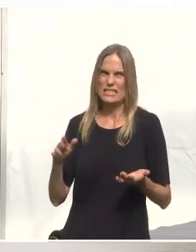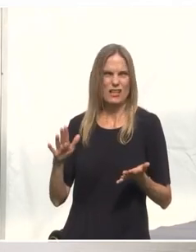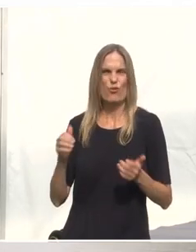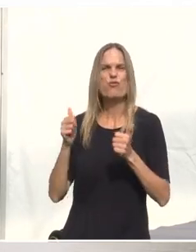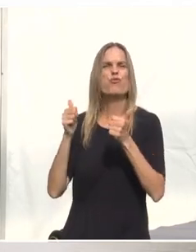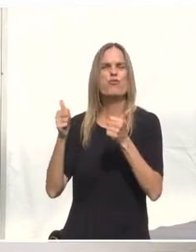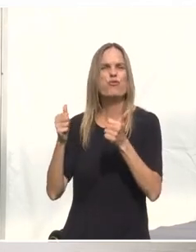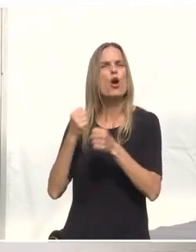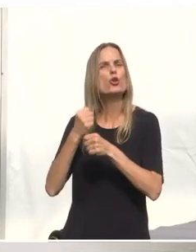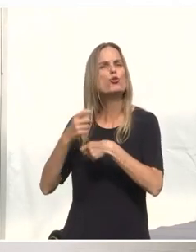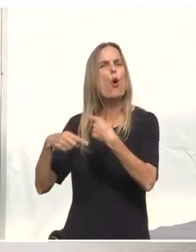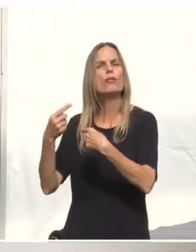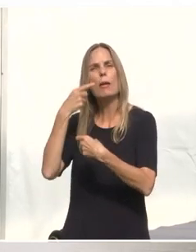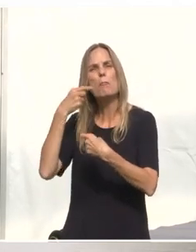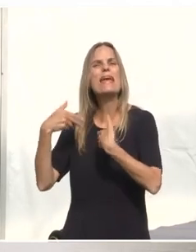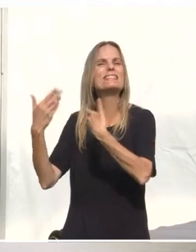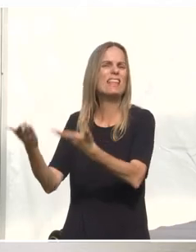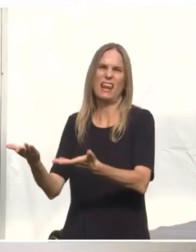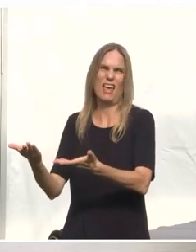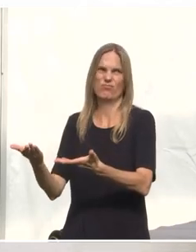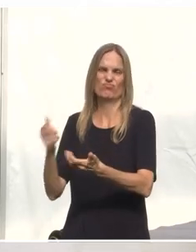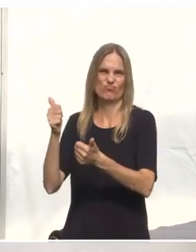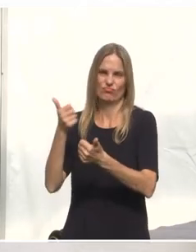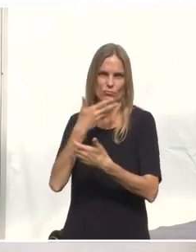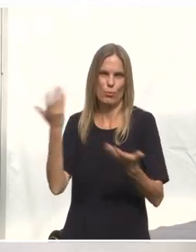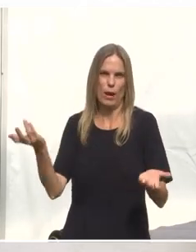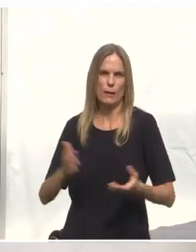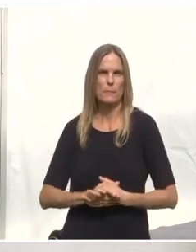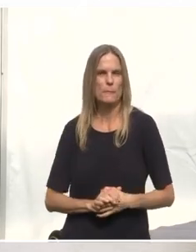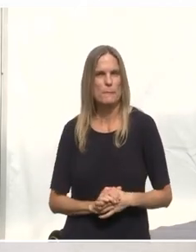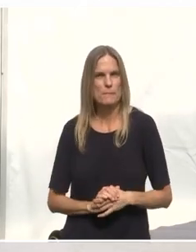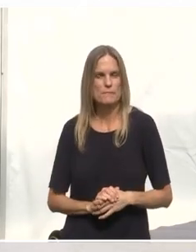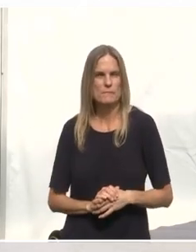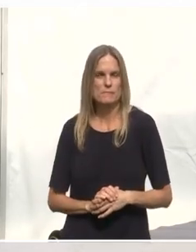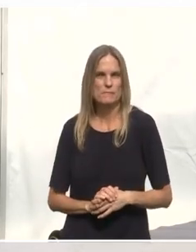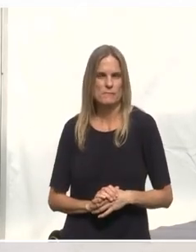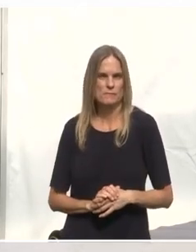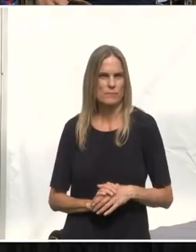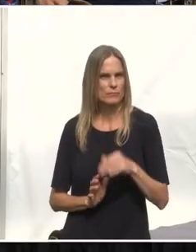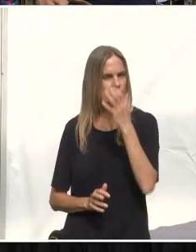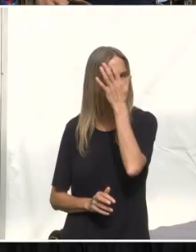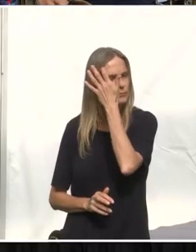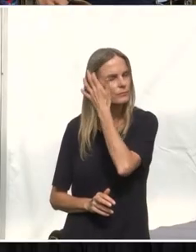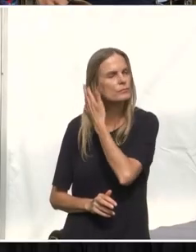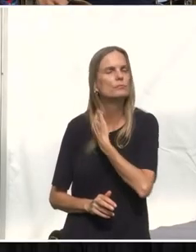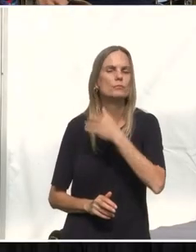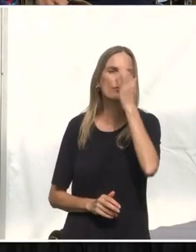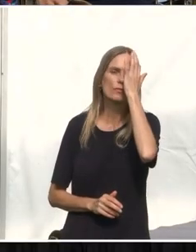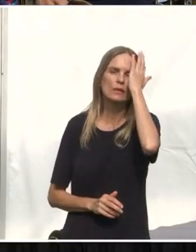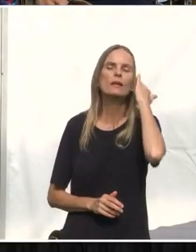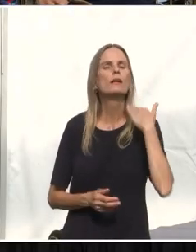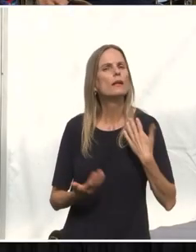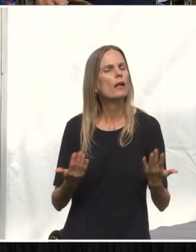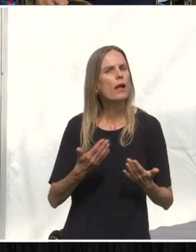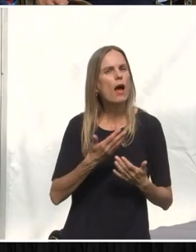men, just because of the men's their own reservations. Thank you. What experience do you have in